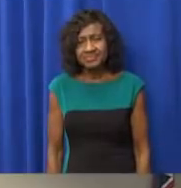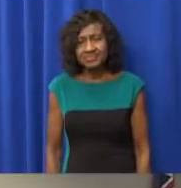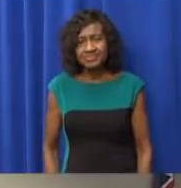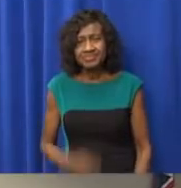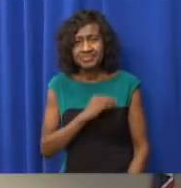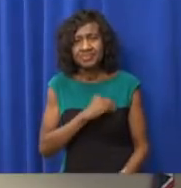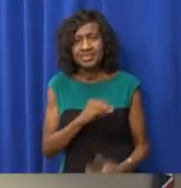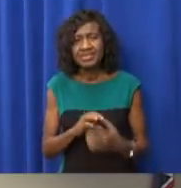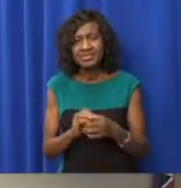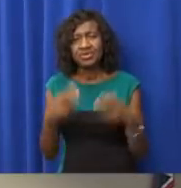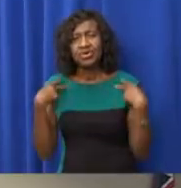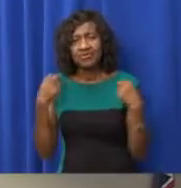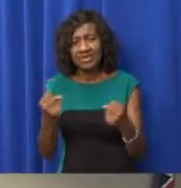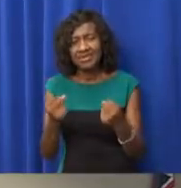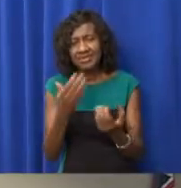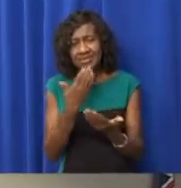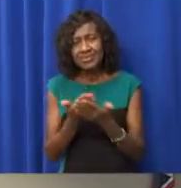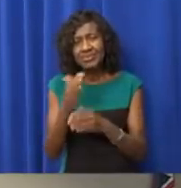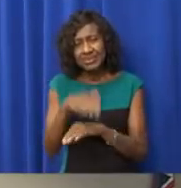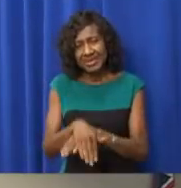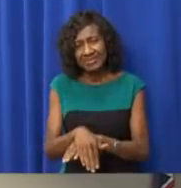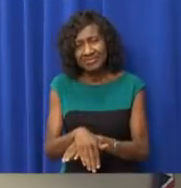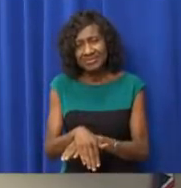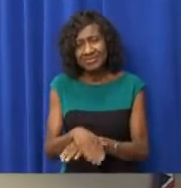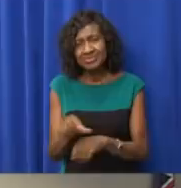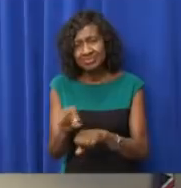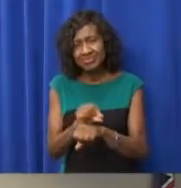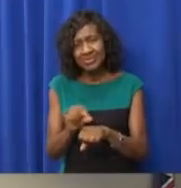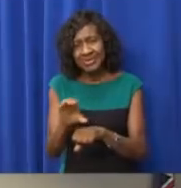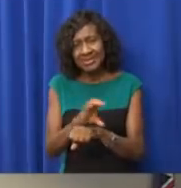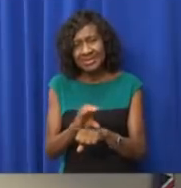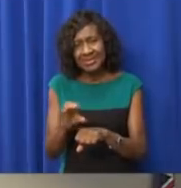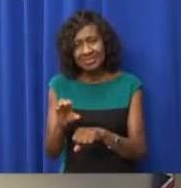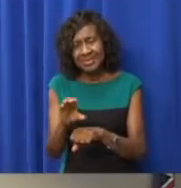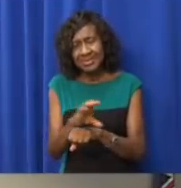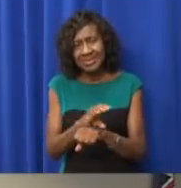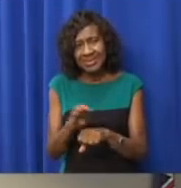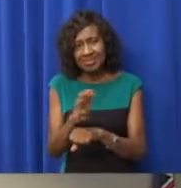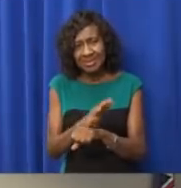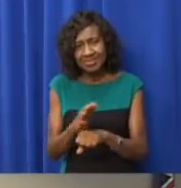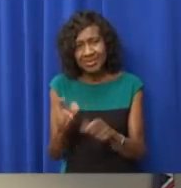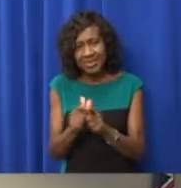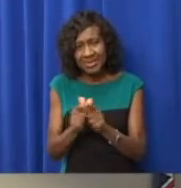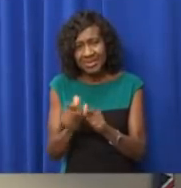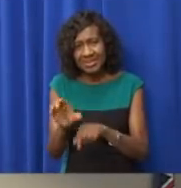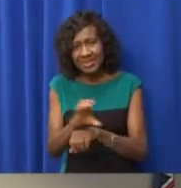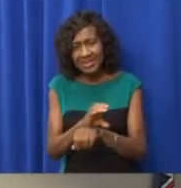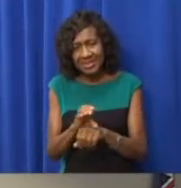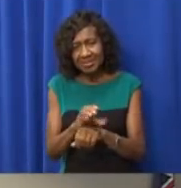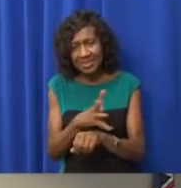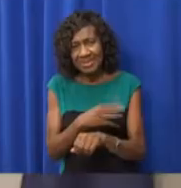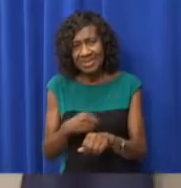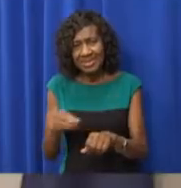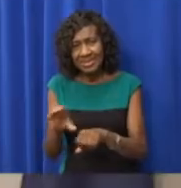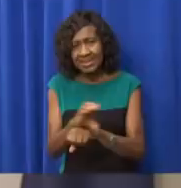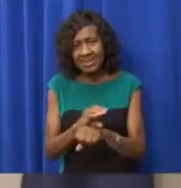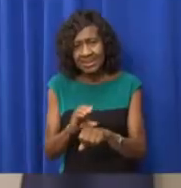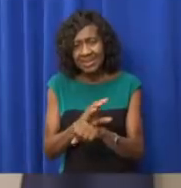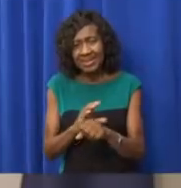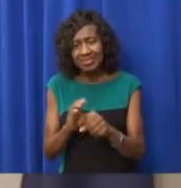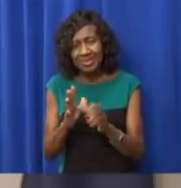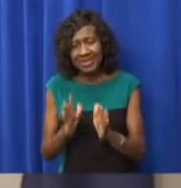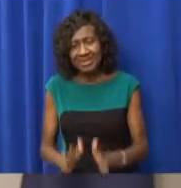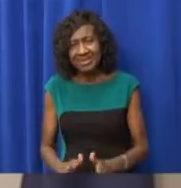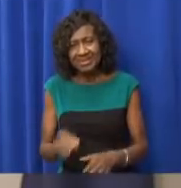Health. Thank you, Donna. Good afternoon, everyone. Grand Cayman, Cayman Brac, and Little Cayman, and our Caymanian diaspora